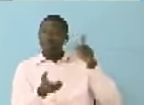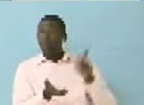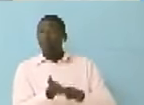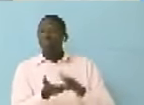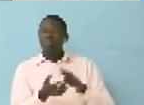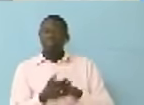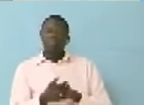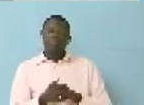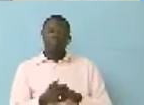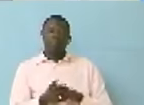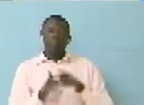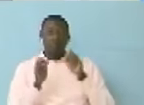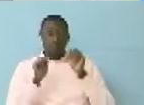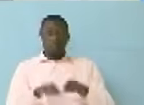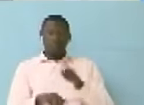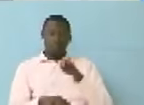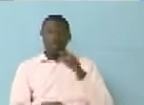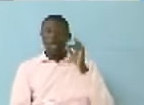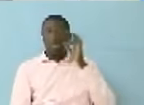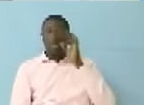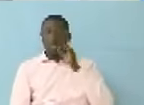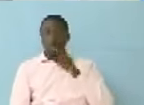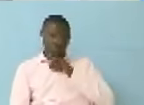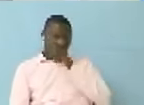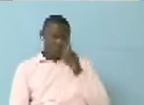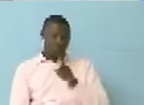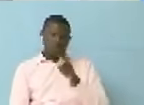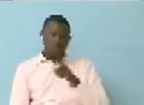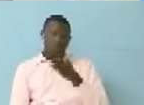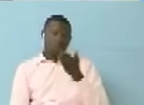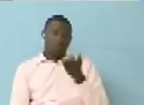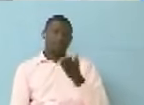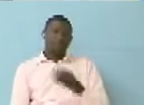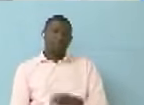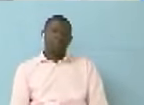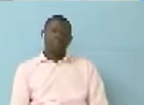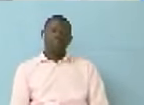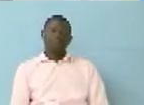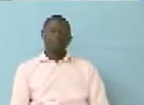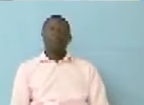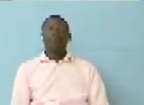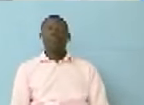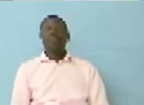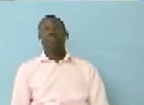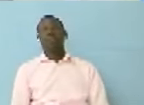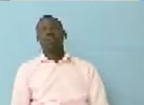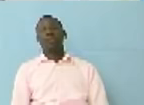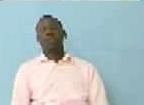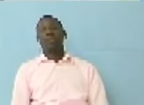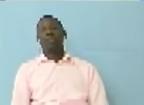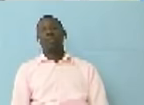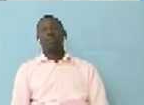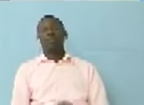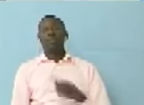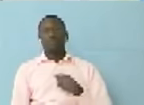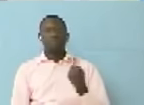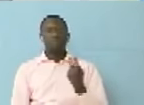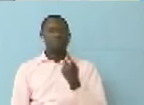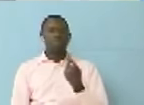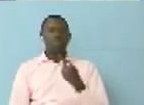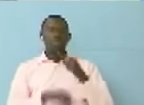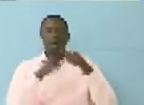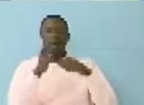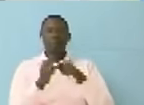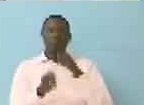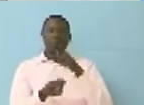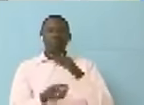nyati limola so that you may respond to them isaje o tumirol ni kuma ko ni men fotey ba isaje fanansi wol jabi. It is only after you